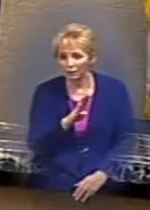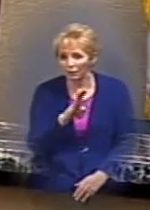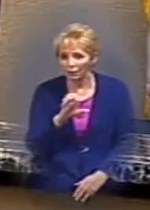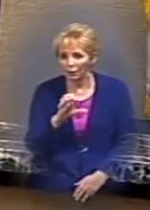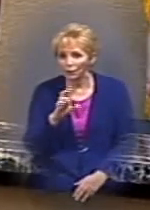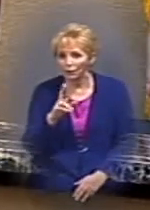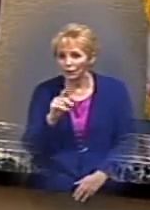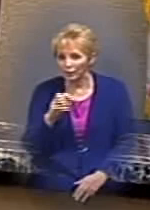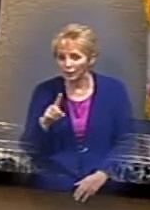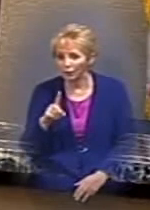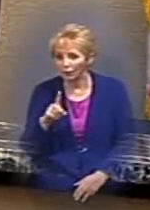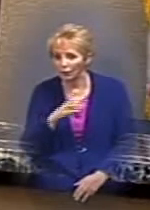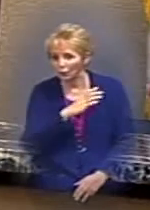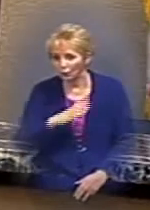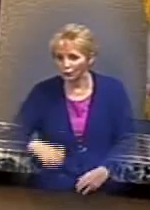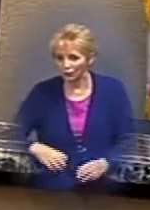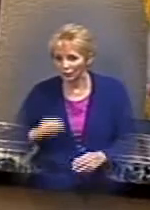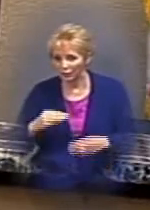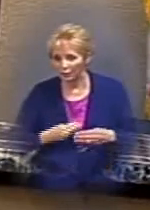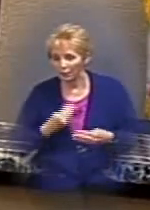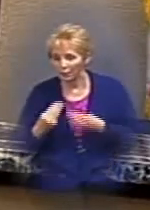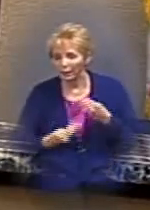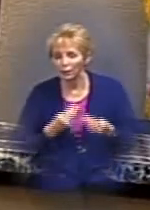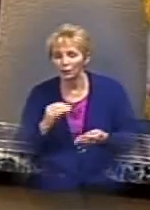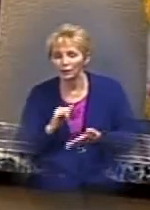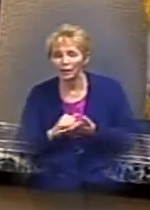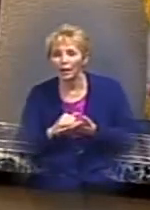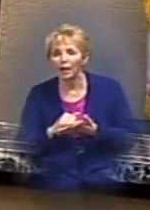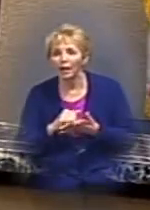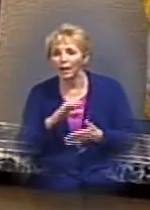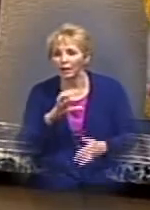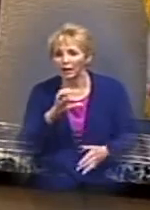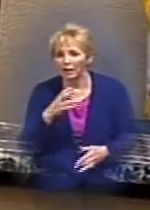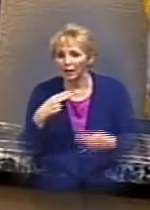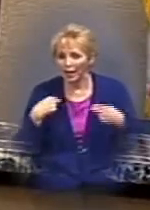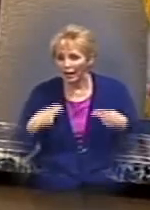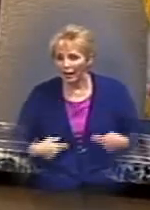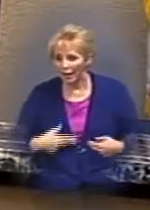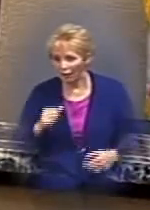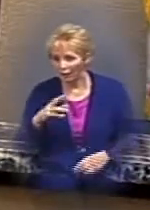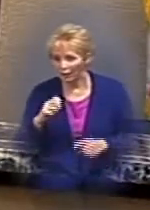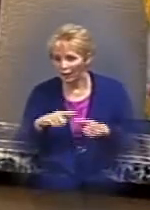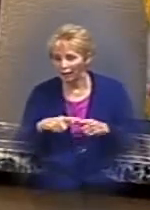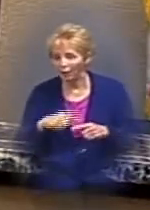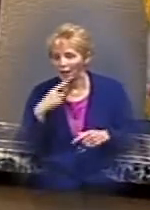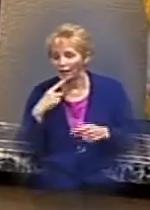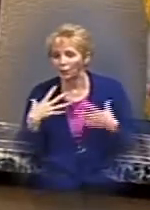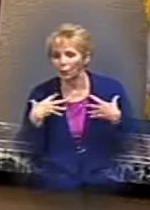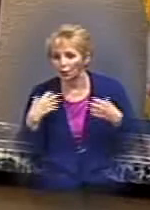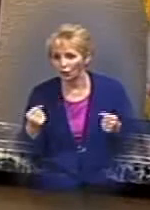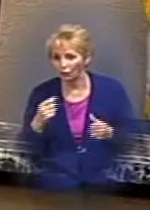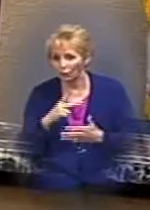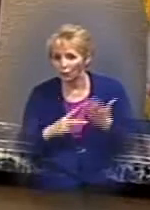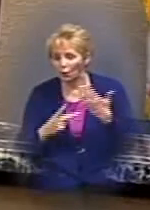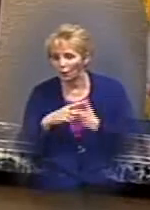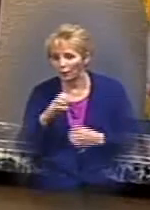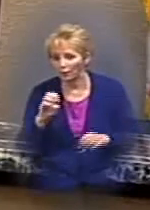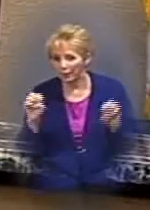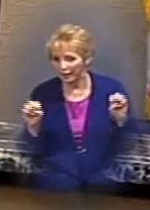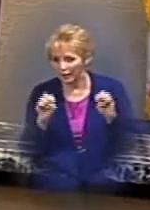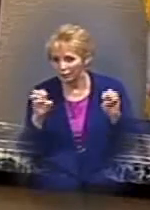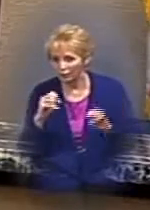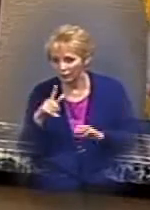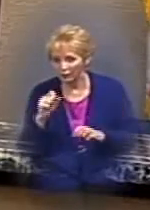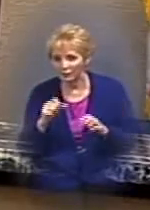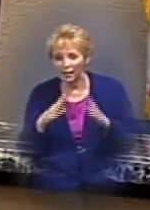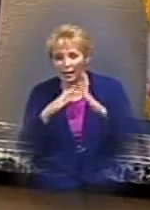United Christian Ministries, Catawba Valley Behavioral Health Care, Christ-Centered Recovery Program, Easter Seals, House